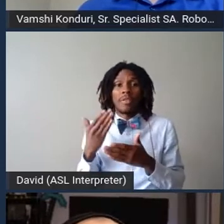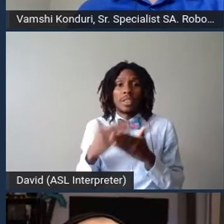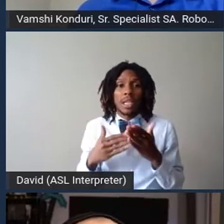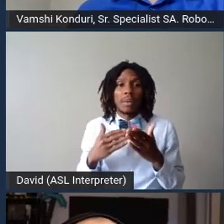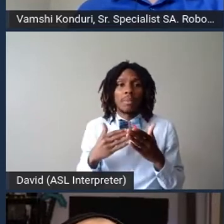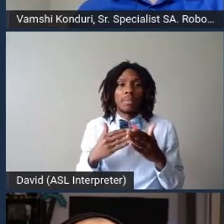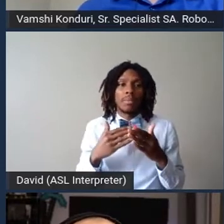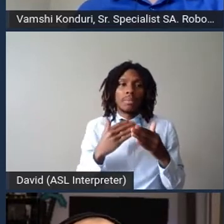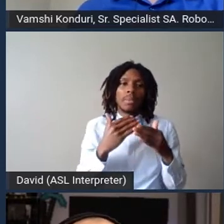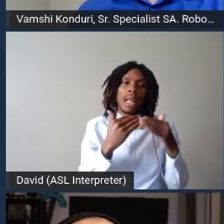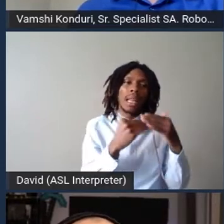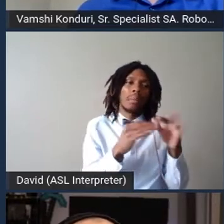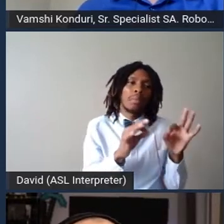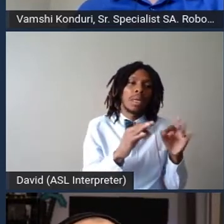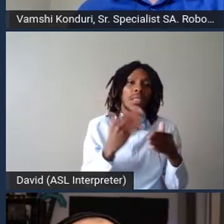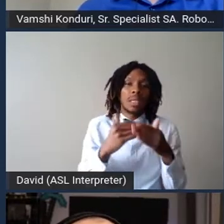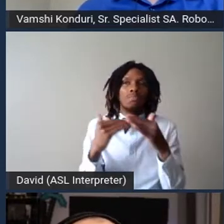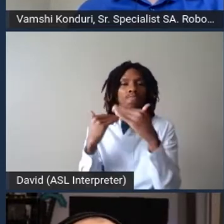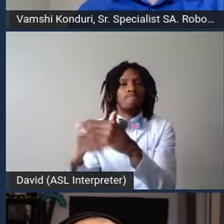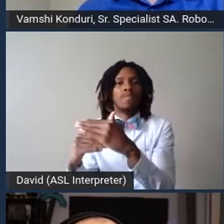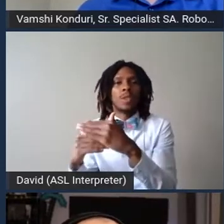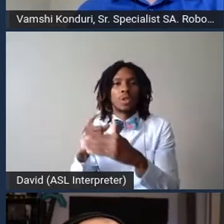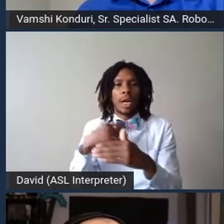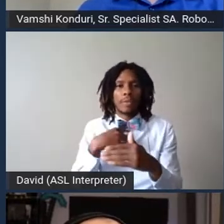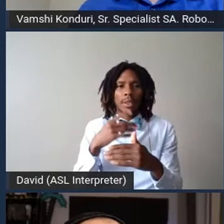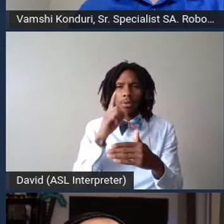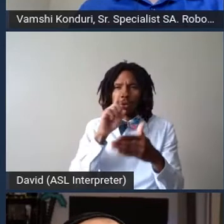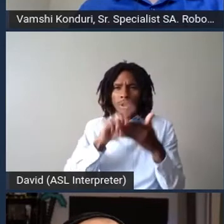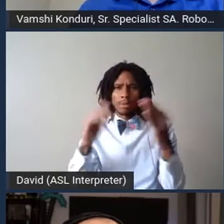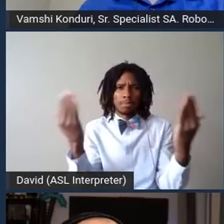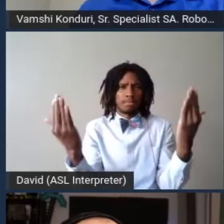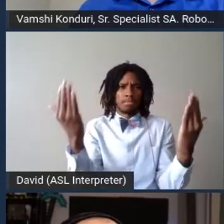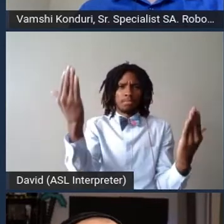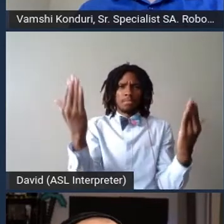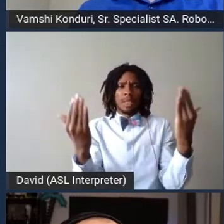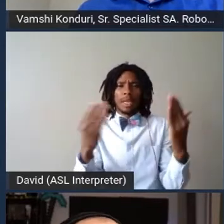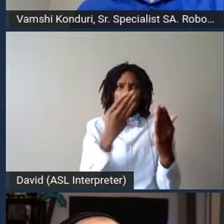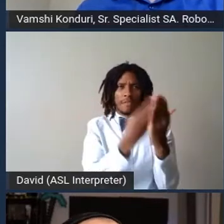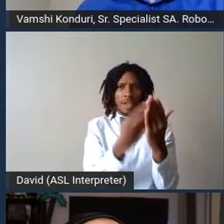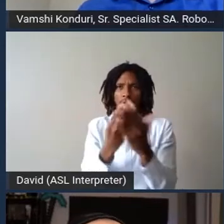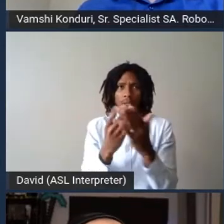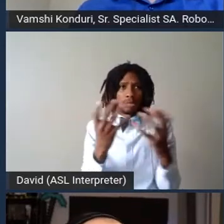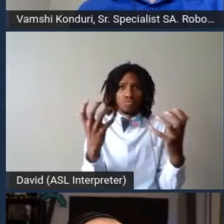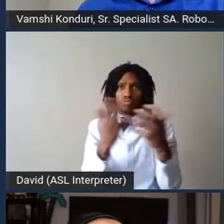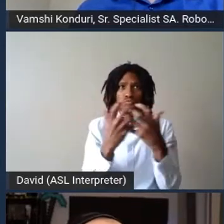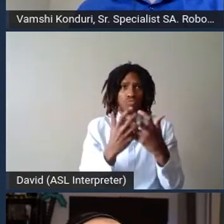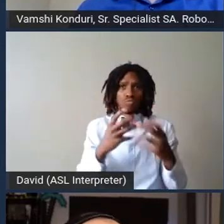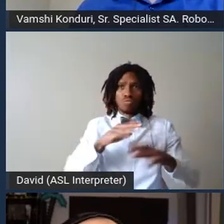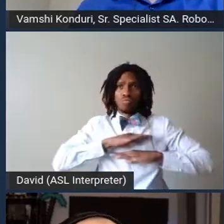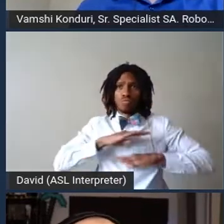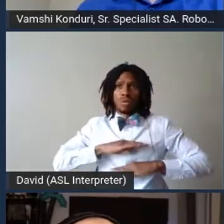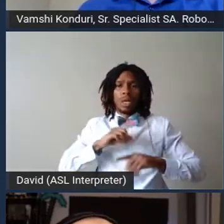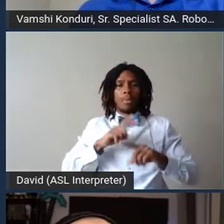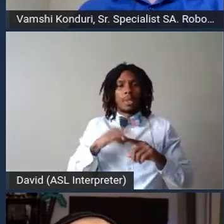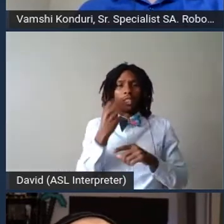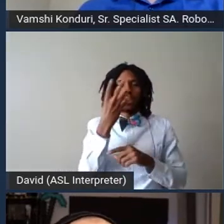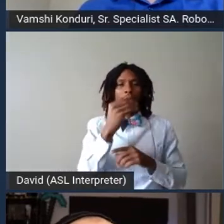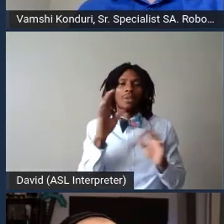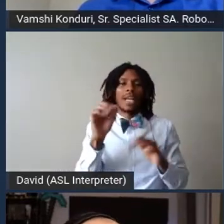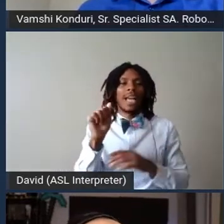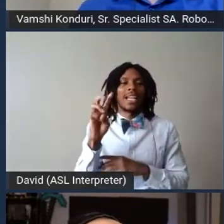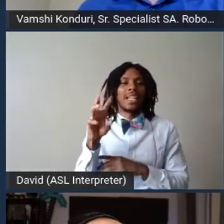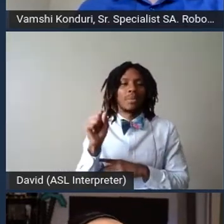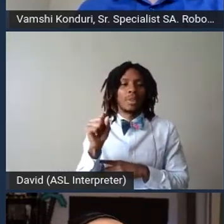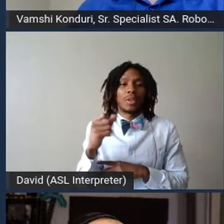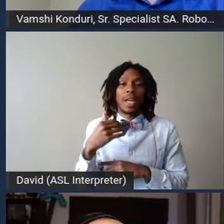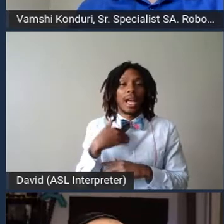limits that you'll probably have to check out and verify that you're good with that. But that's the beauty of AWS. You've got